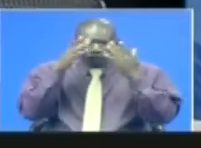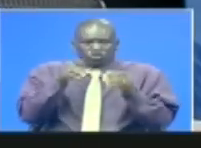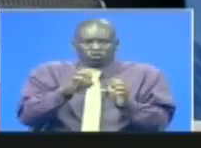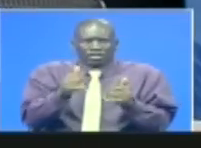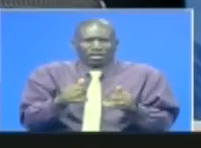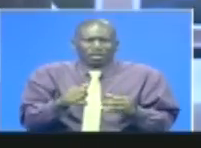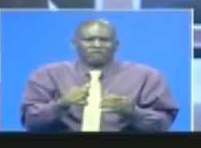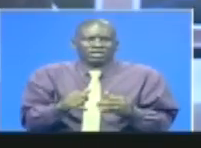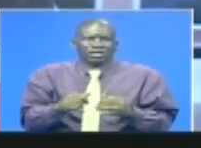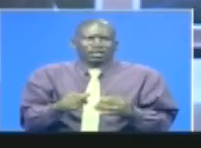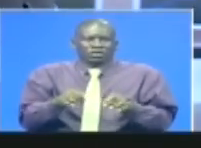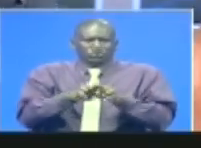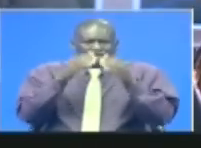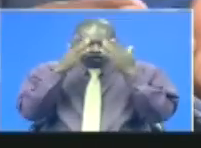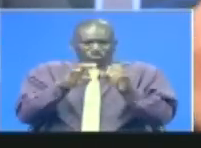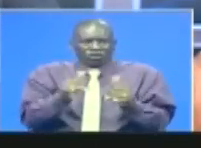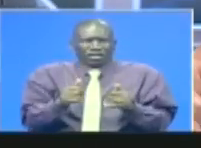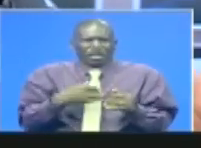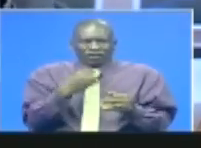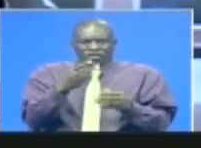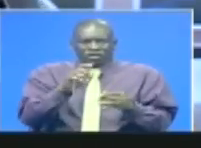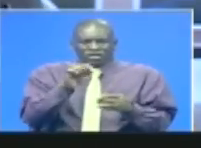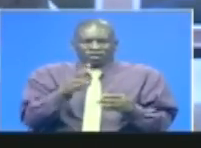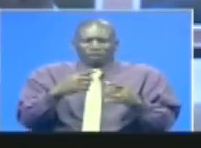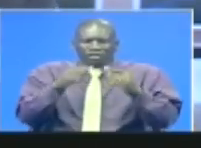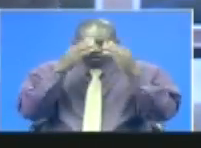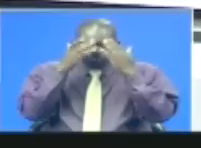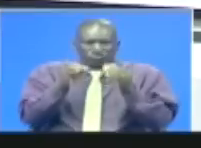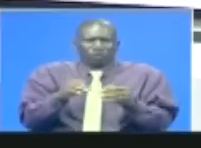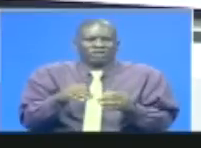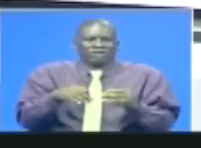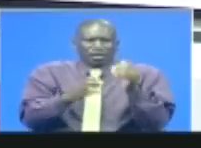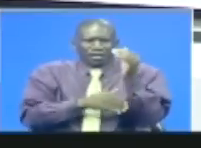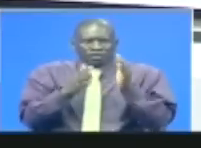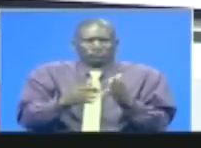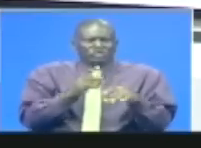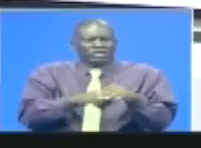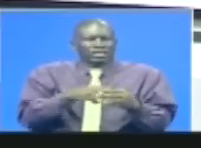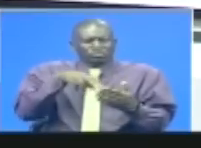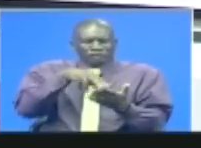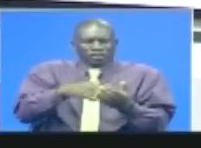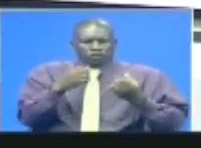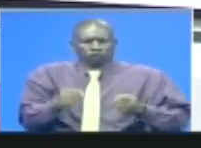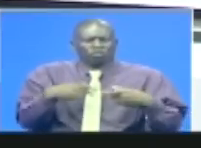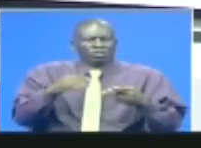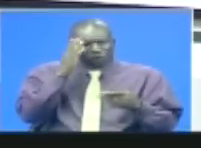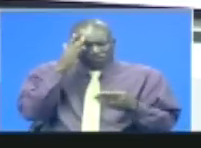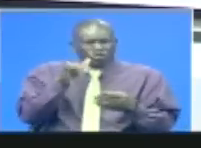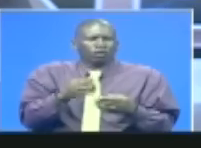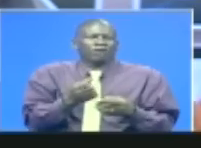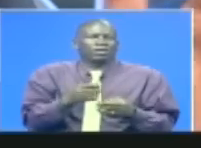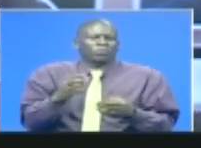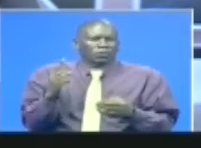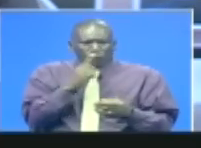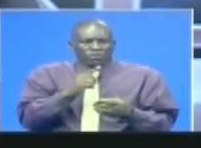Governor. Well, I also don't know you very well. I've seen you on TV, but I don't think you're arrogant. You know, when you stand firm, people think you're arrogant. But